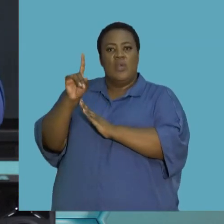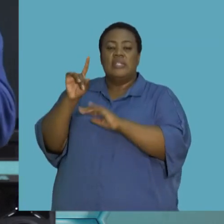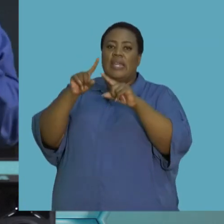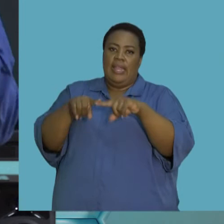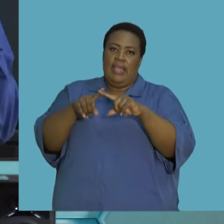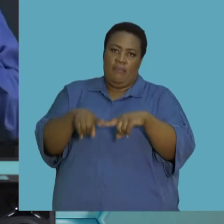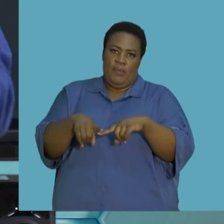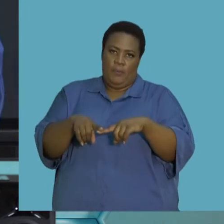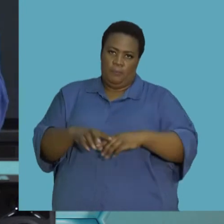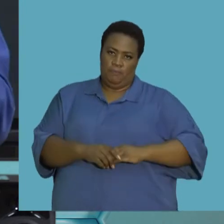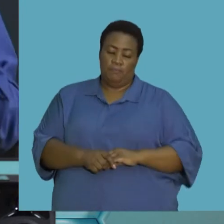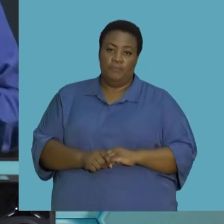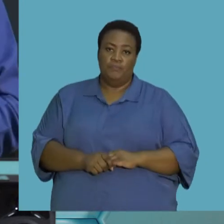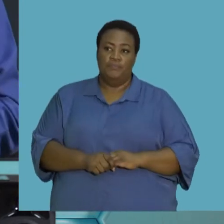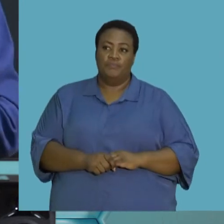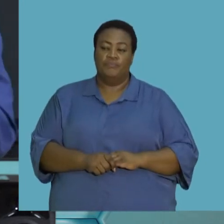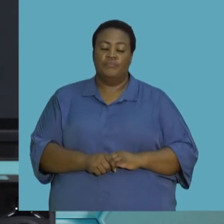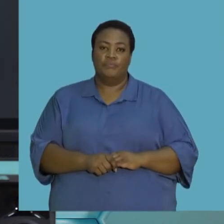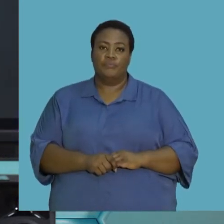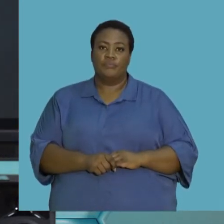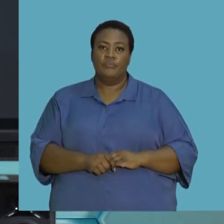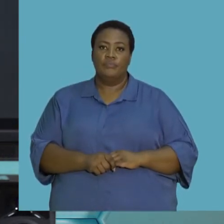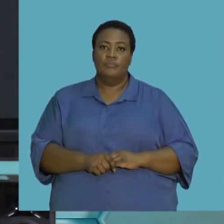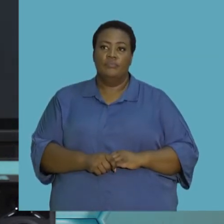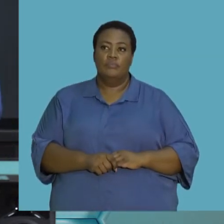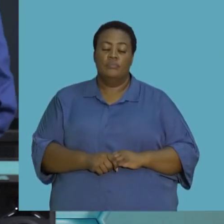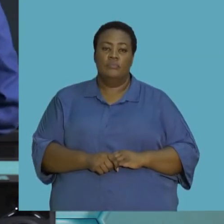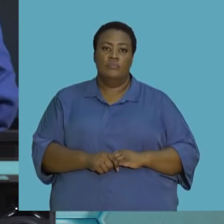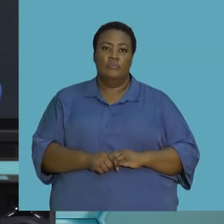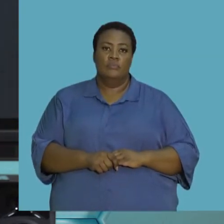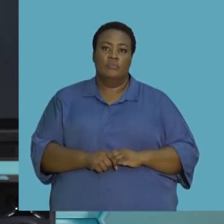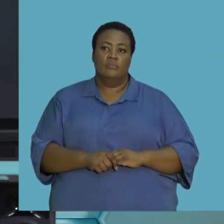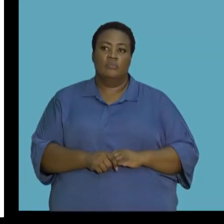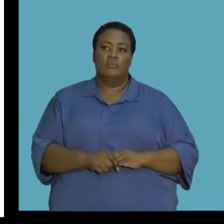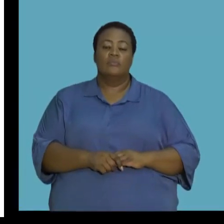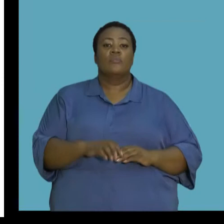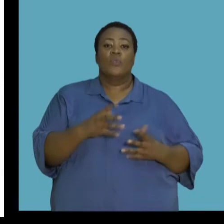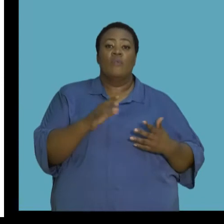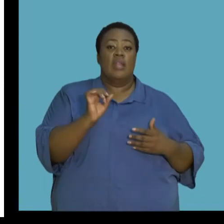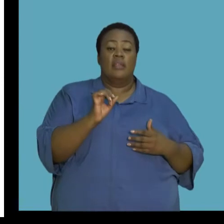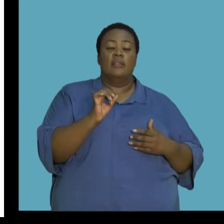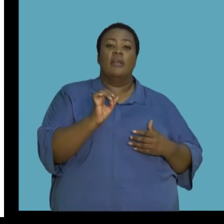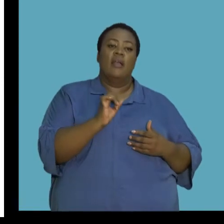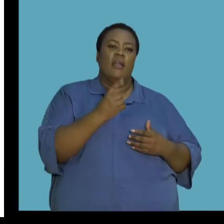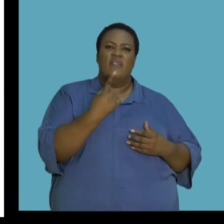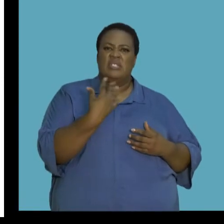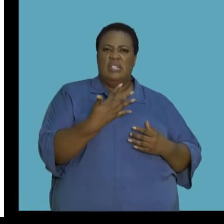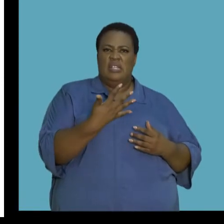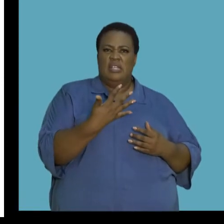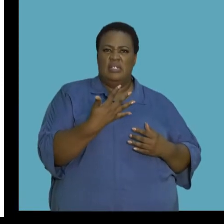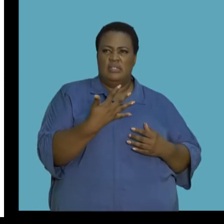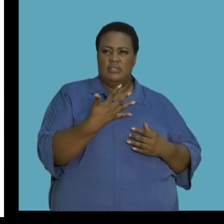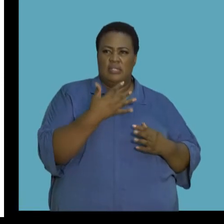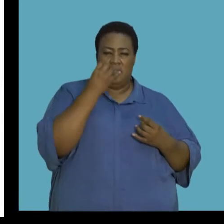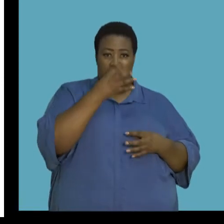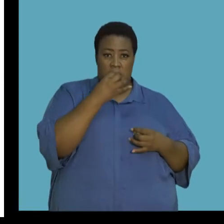reliability when we talk of secondary information. Let's look at validity in the context of primary or first-hand information and